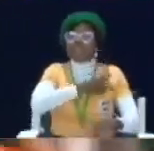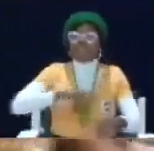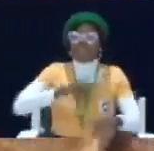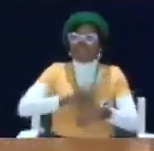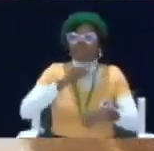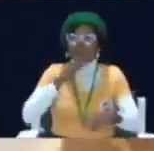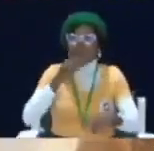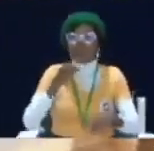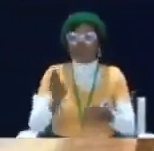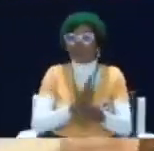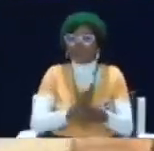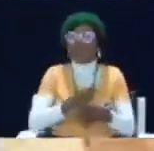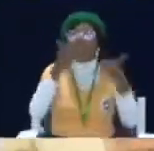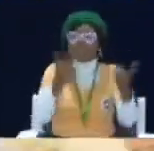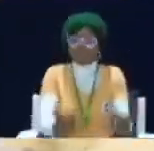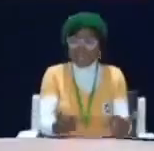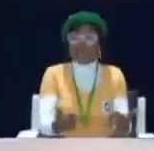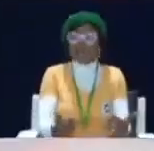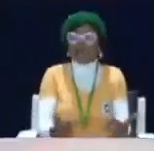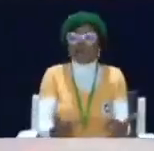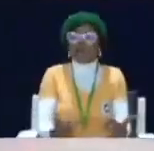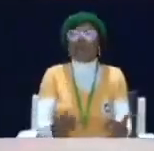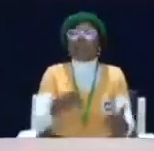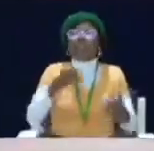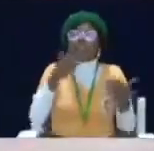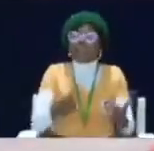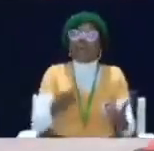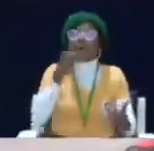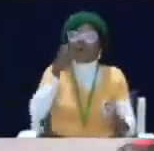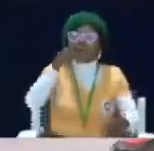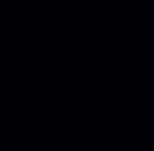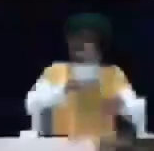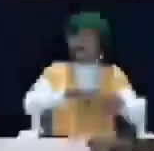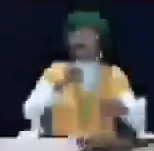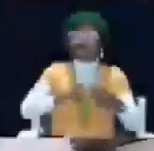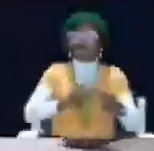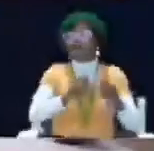fields. Now is the time to enlarge.